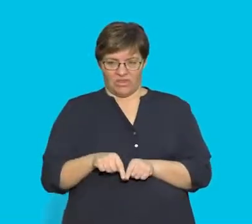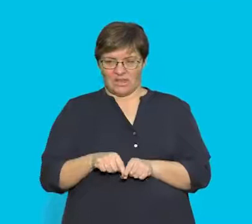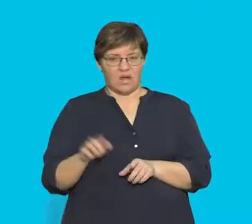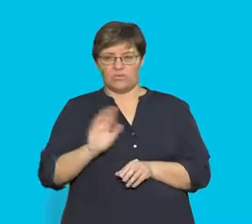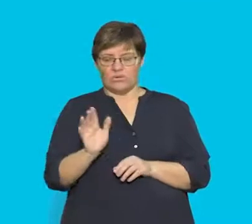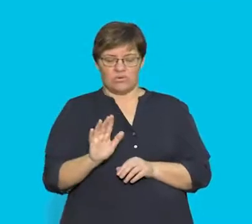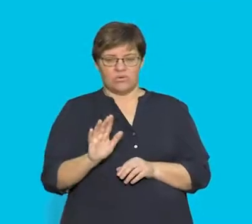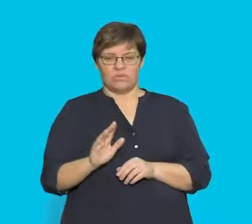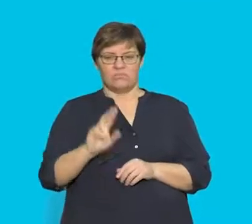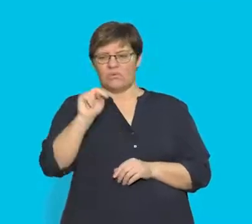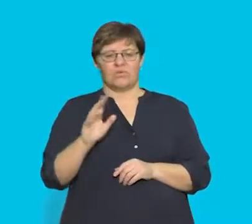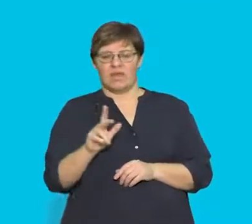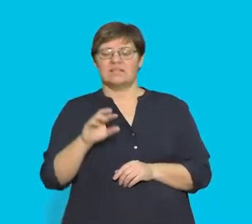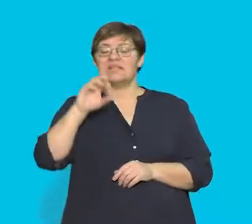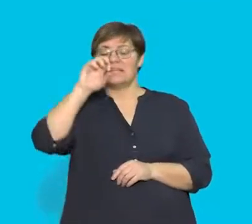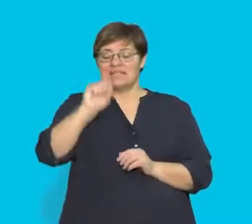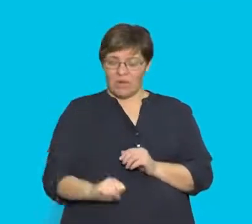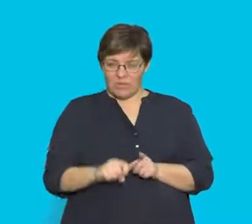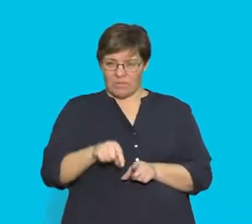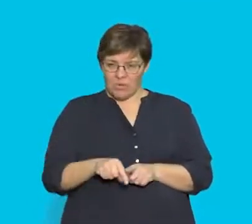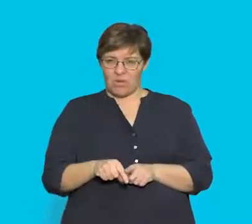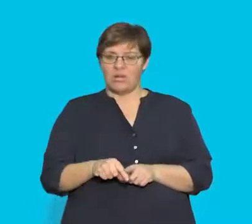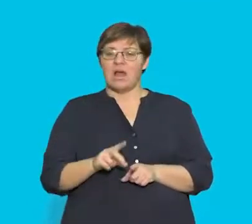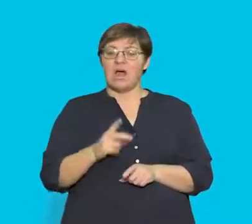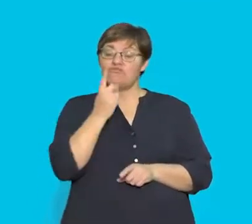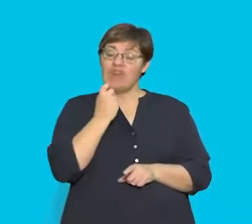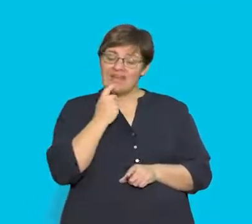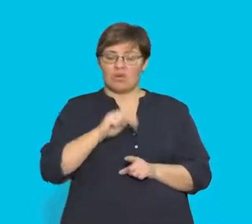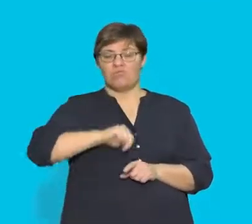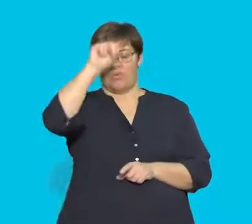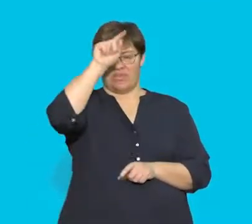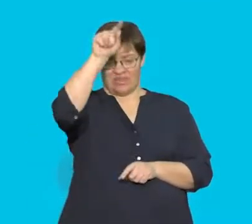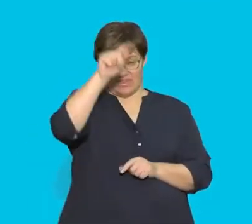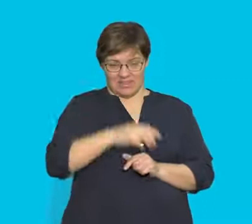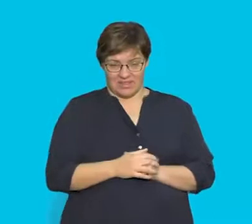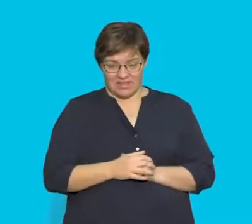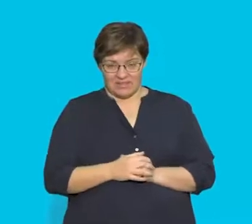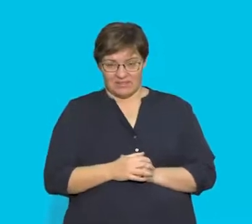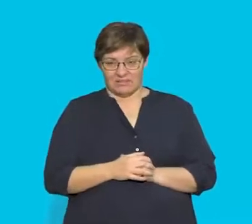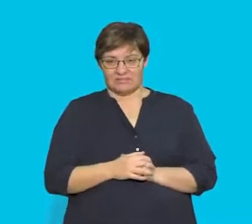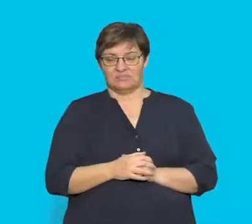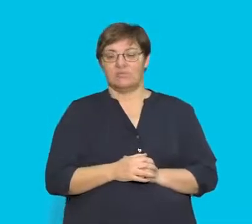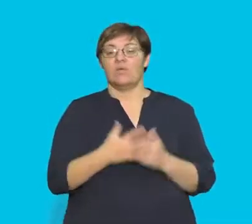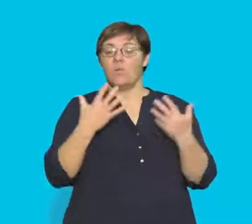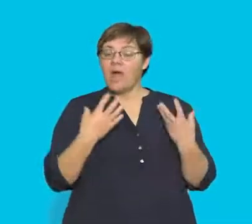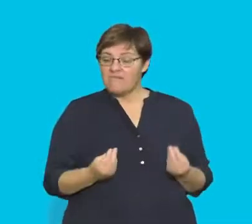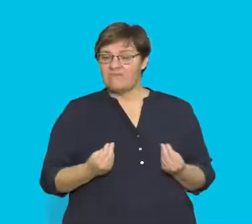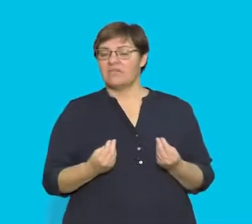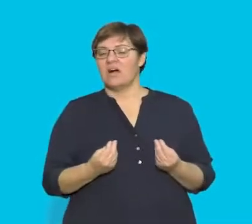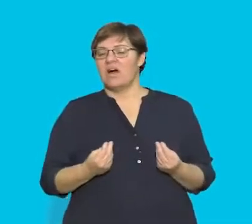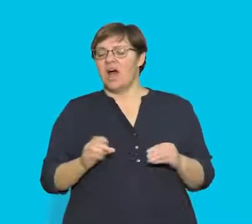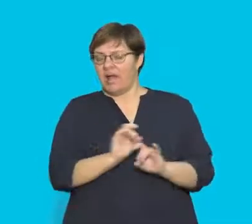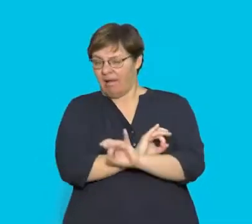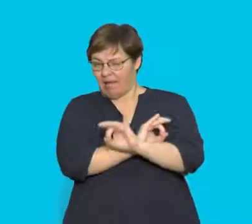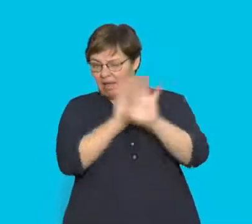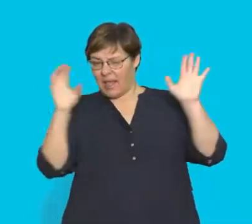Pole, and sorry, this is not the North Pole. The North Pole is the red part, and this is the South Pole. And so we've got